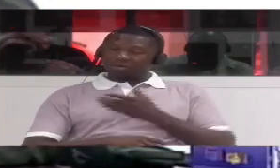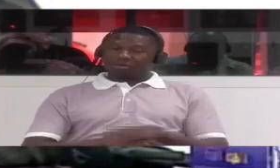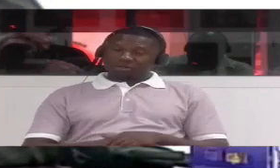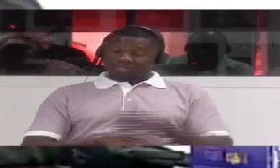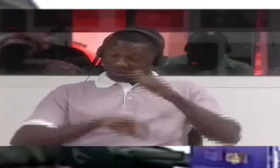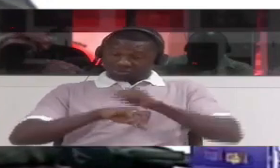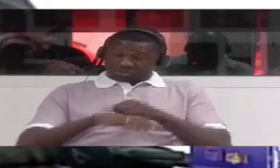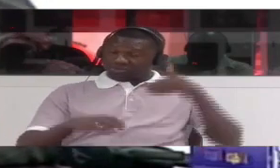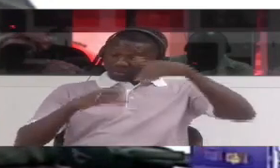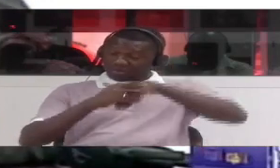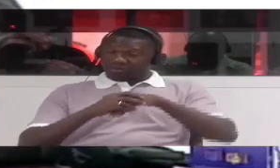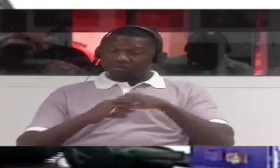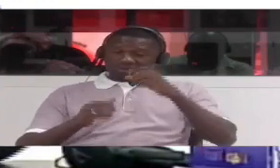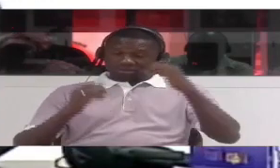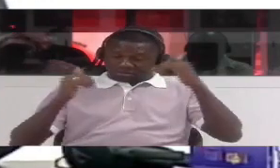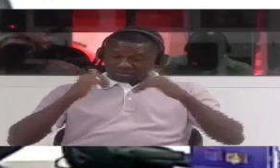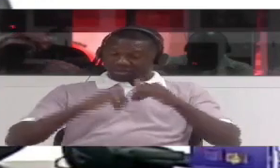process.